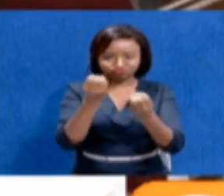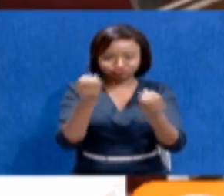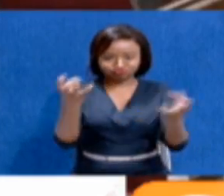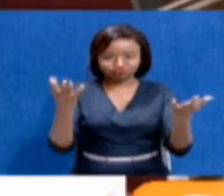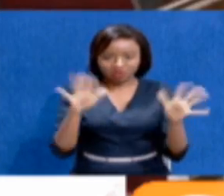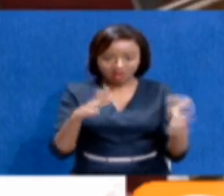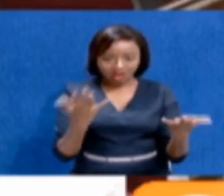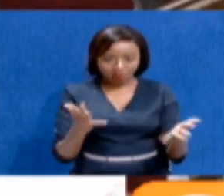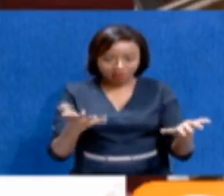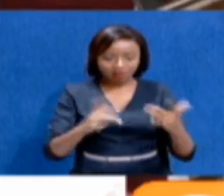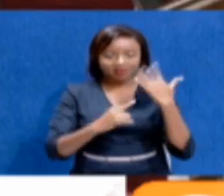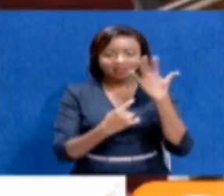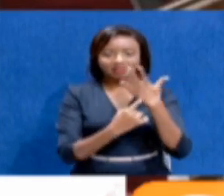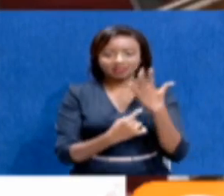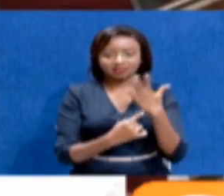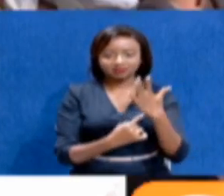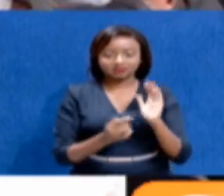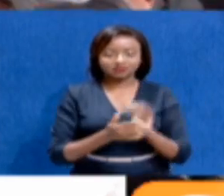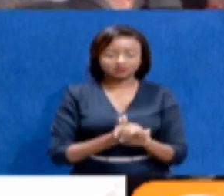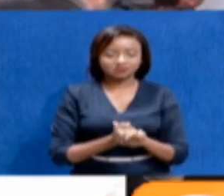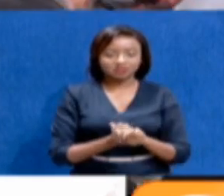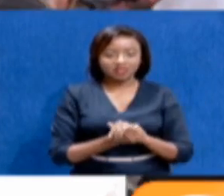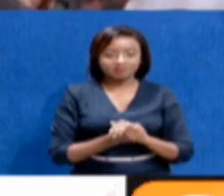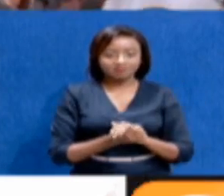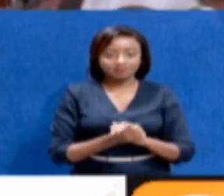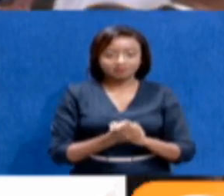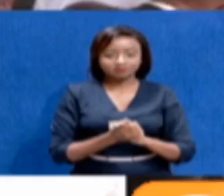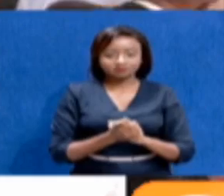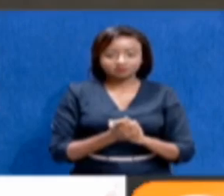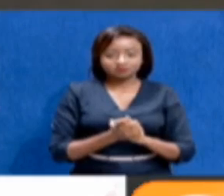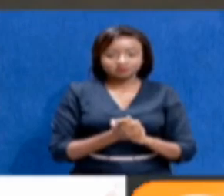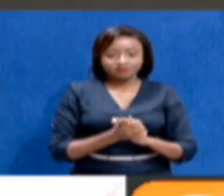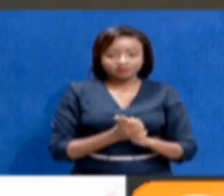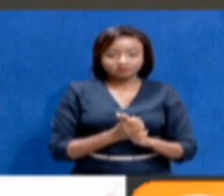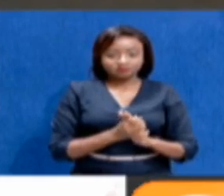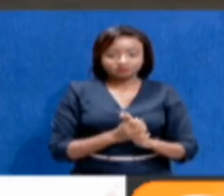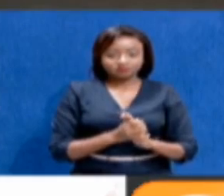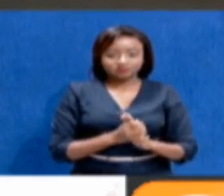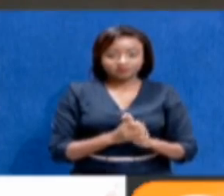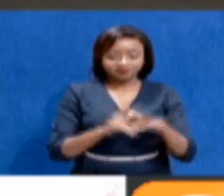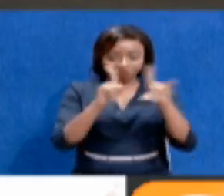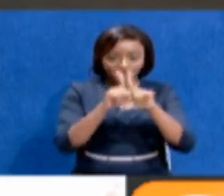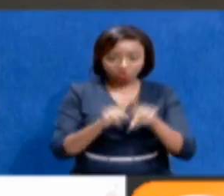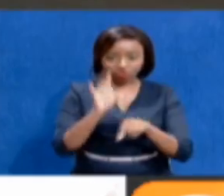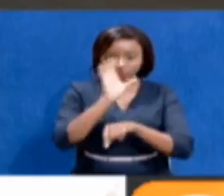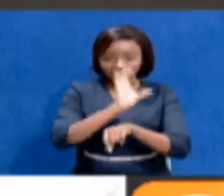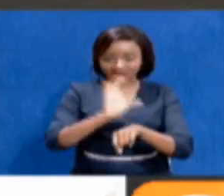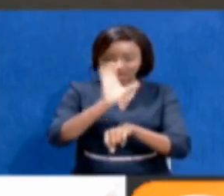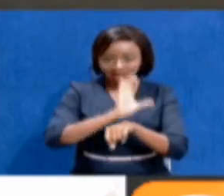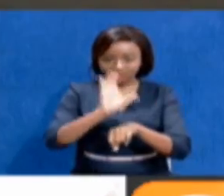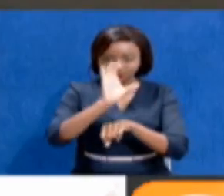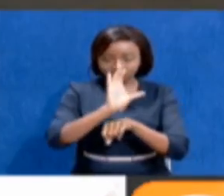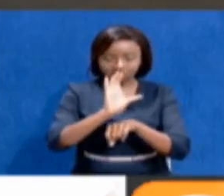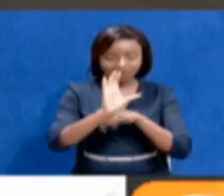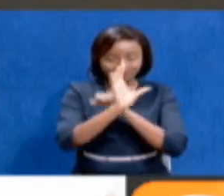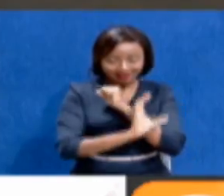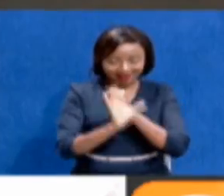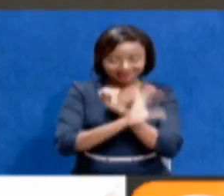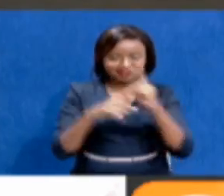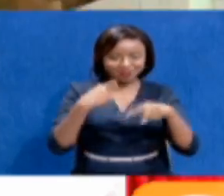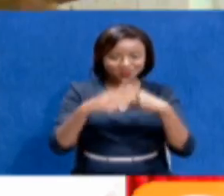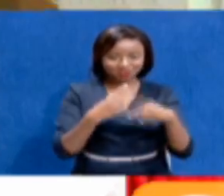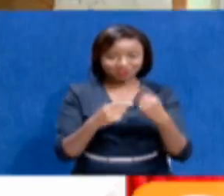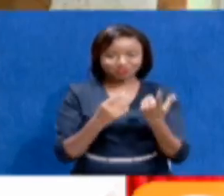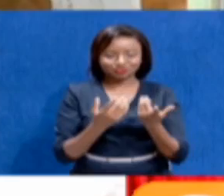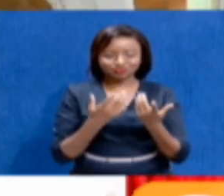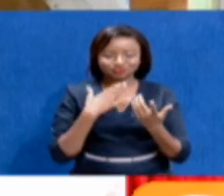the government put in place containment measures following the pandemic outbreak. And as the country continues to make arrangements to return sectors to